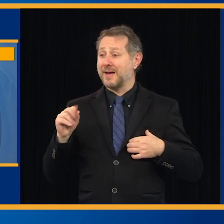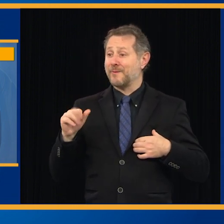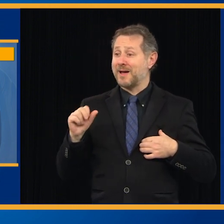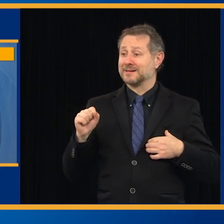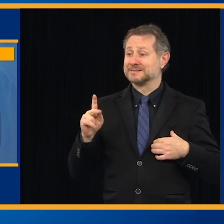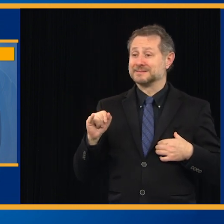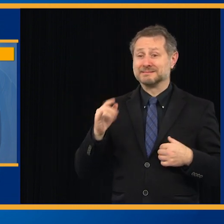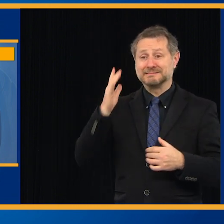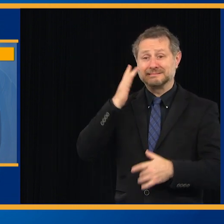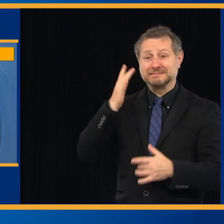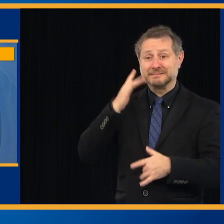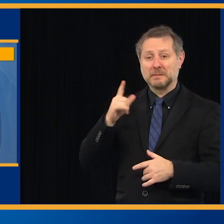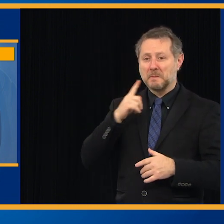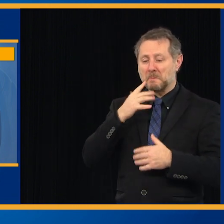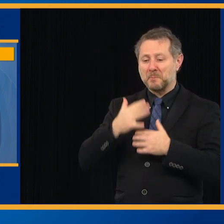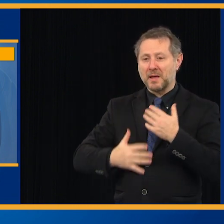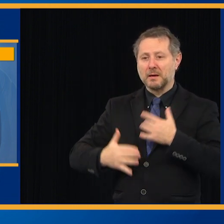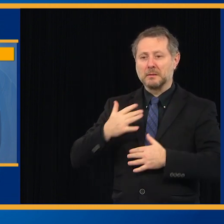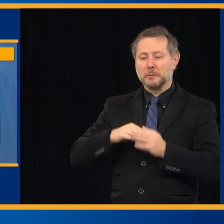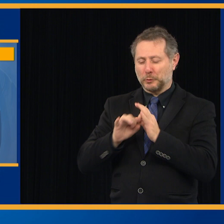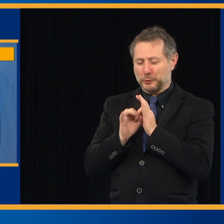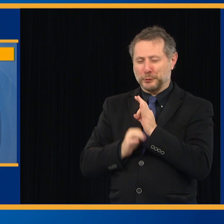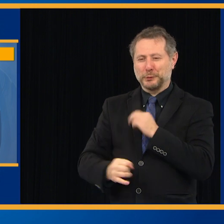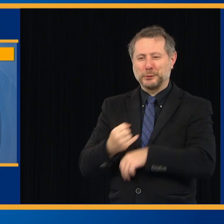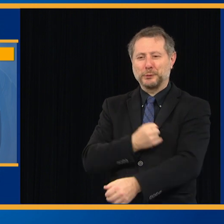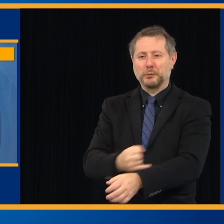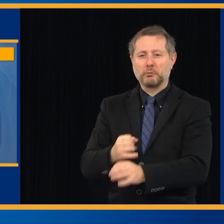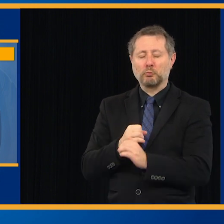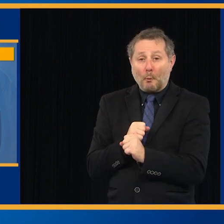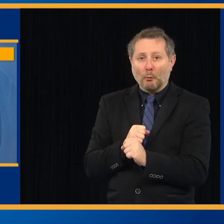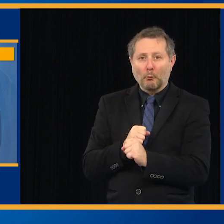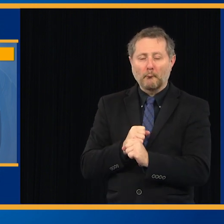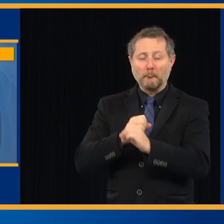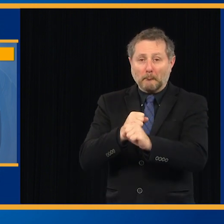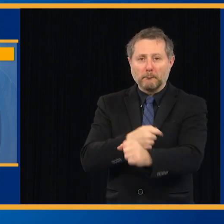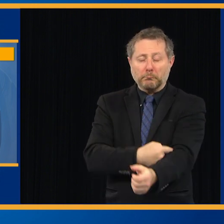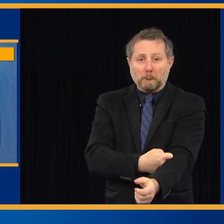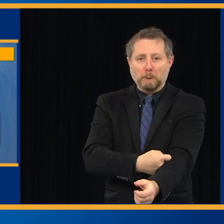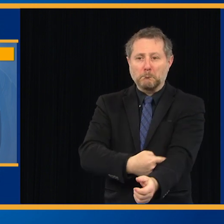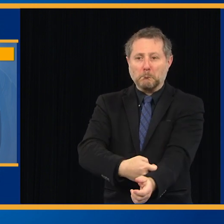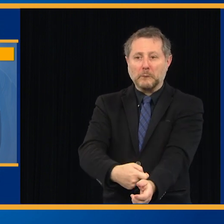of the blood vessels, sometimes inflammation of the heart.